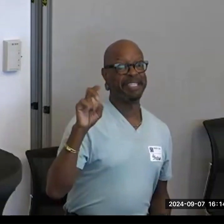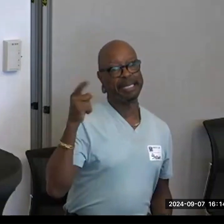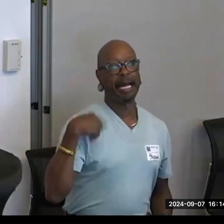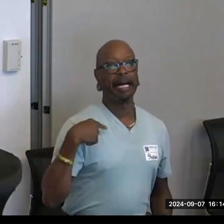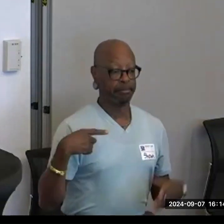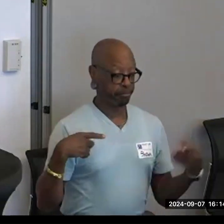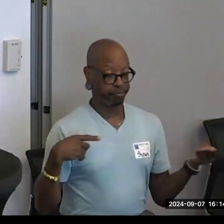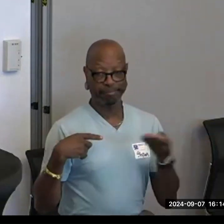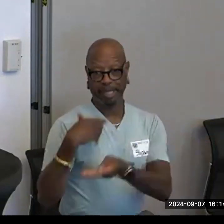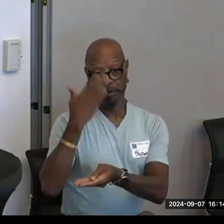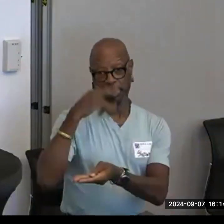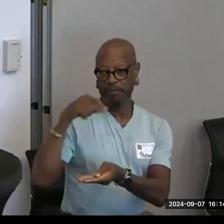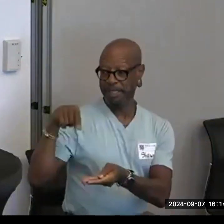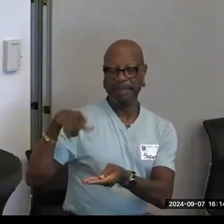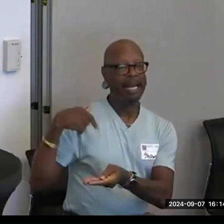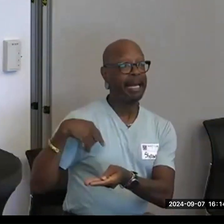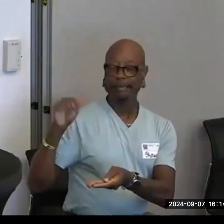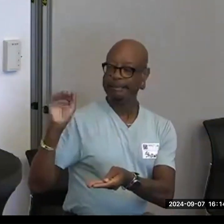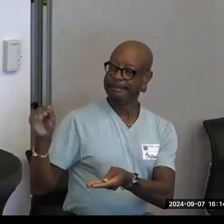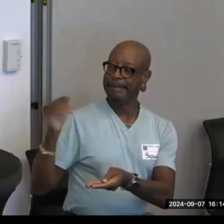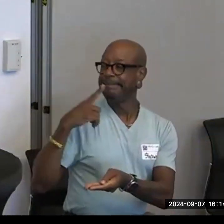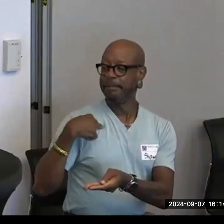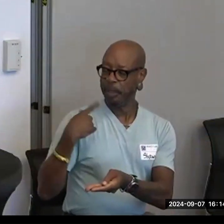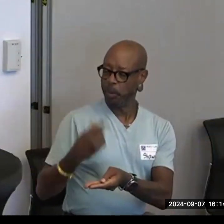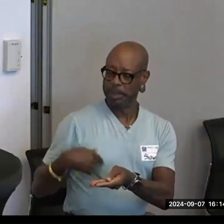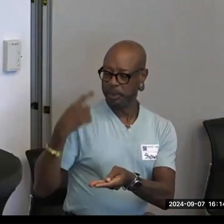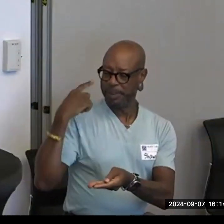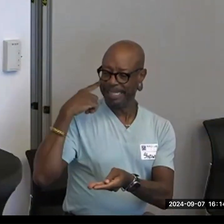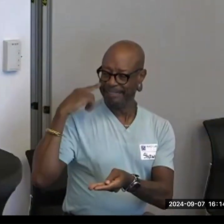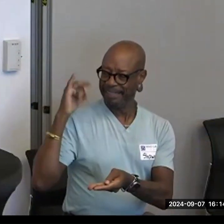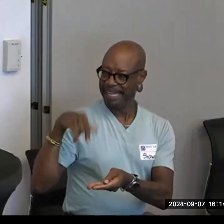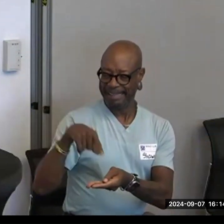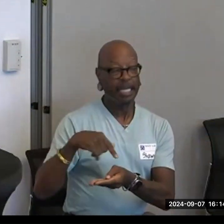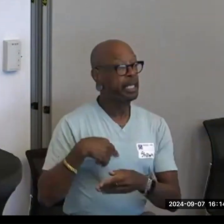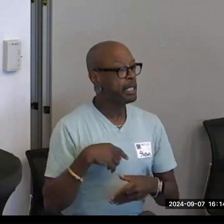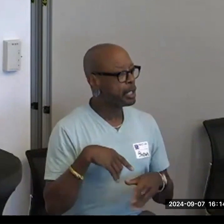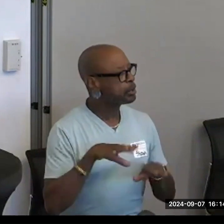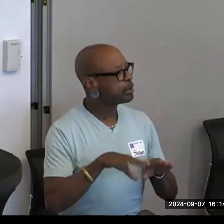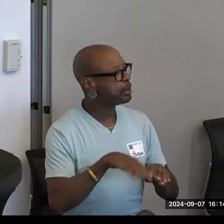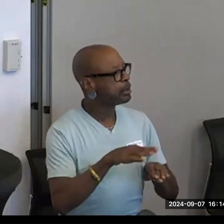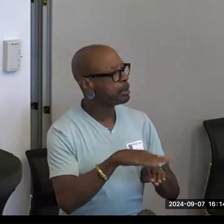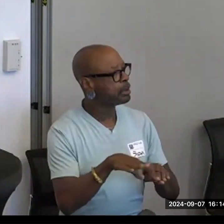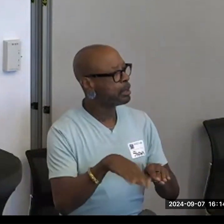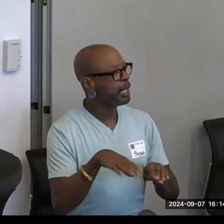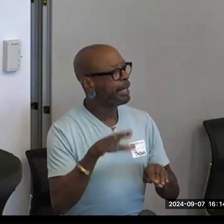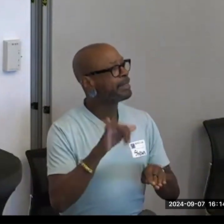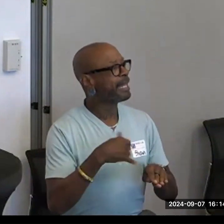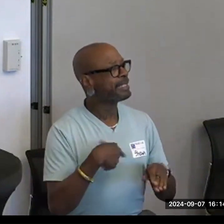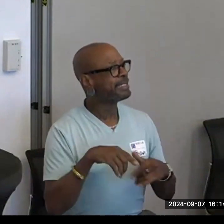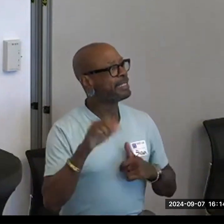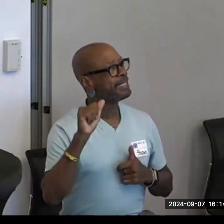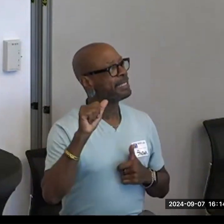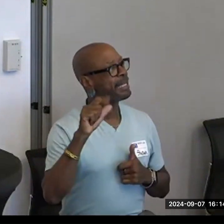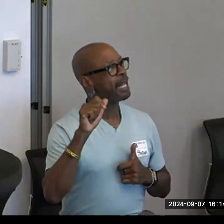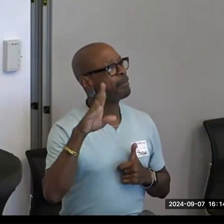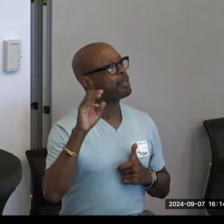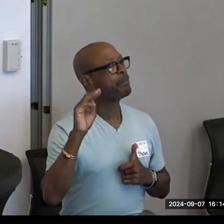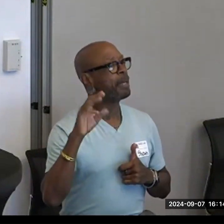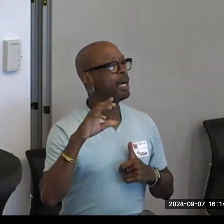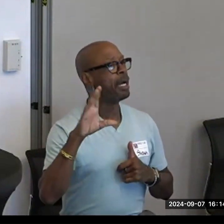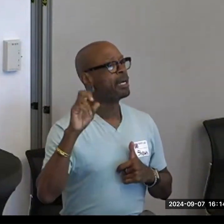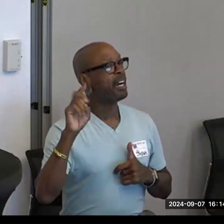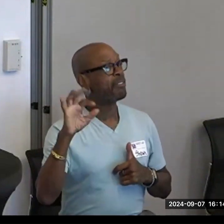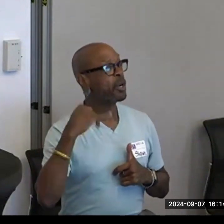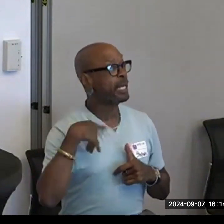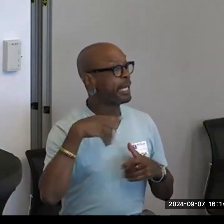him, and I said, tell me what you think of this. And he looks at it and he says, that's the album cover of Songs in the Key of Life.